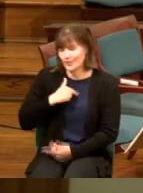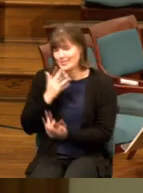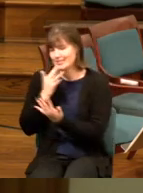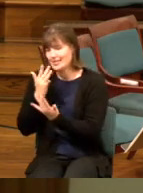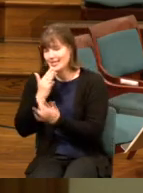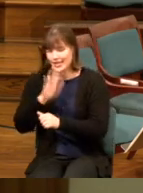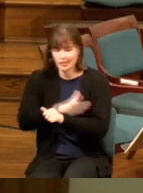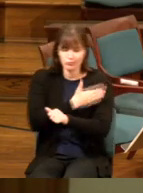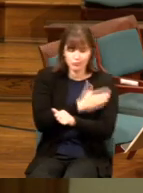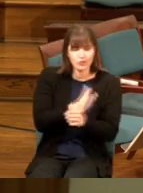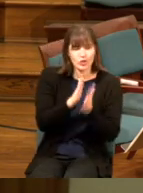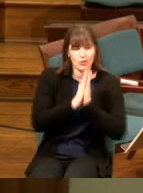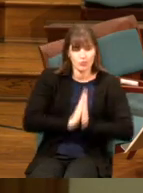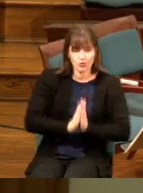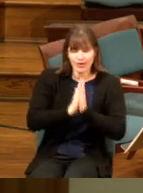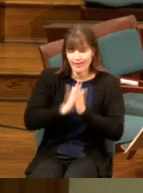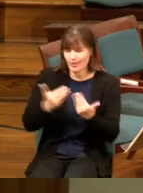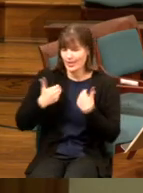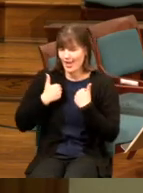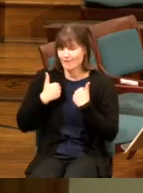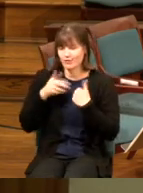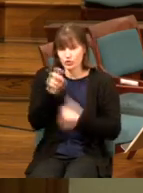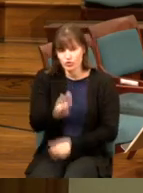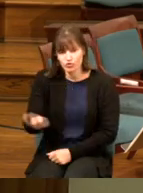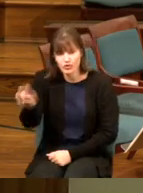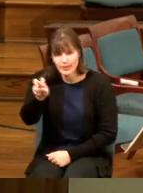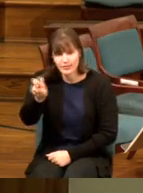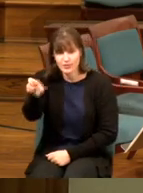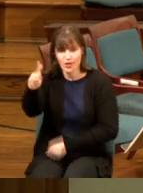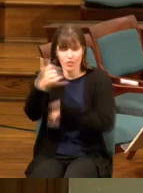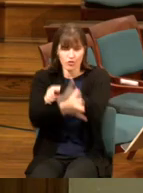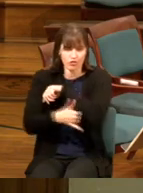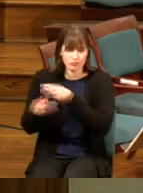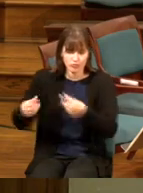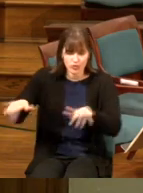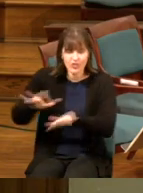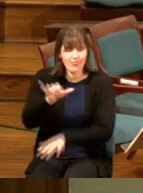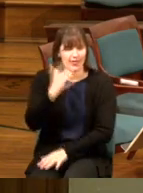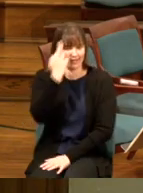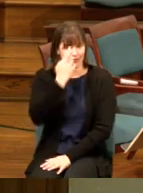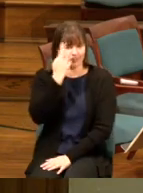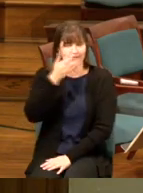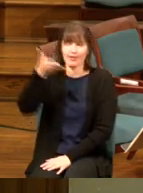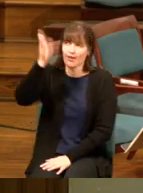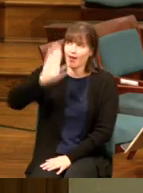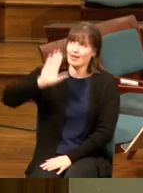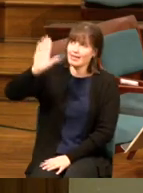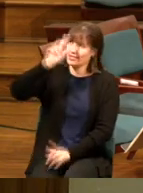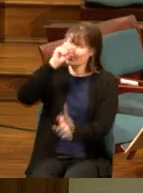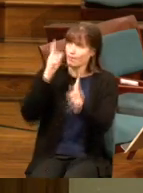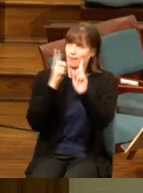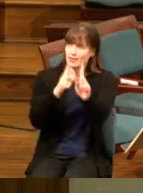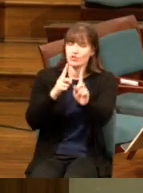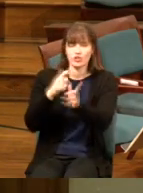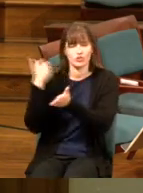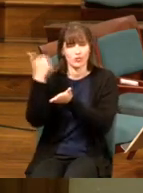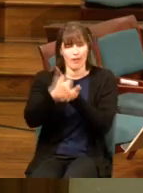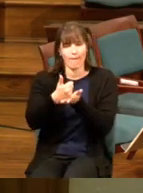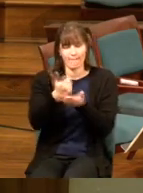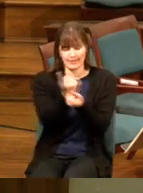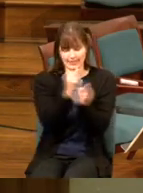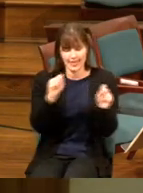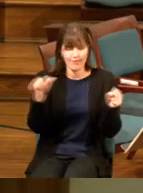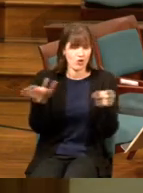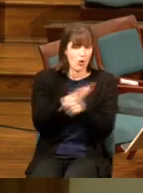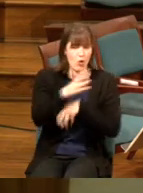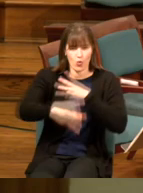That is why we do missions, because God's mission is already redeeming the entire world, and we